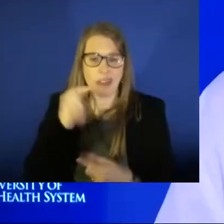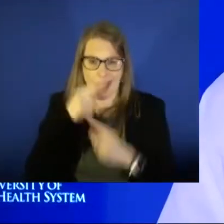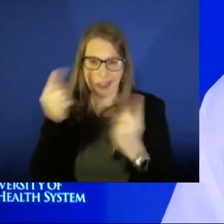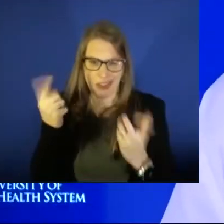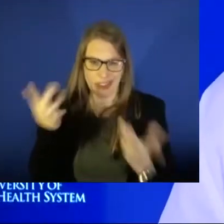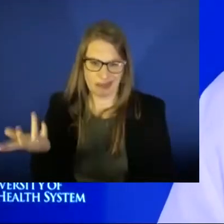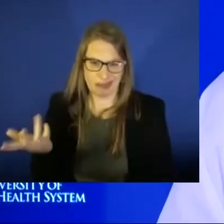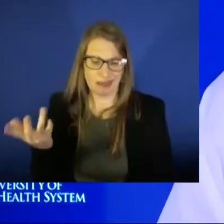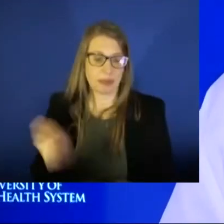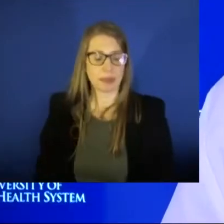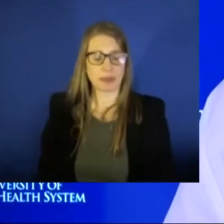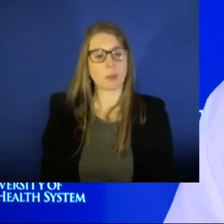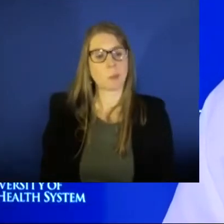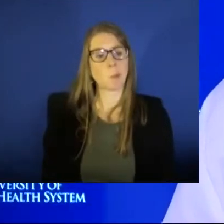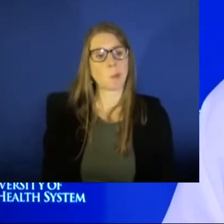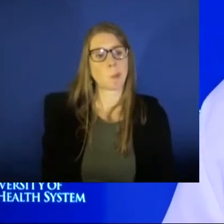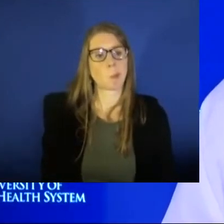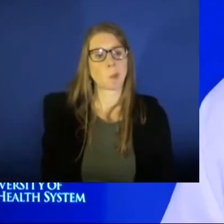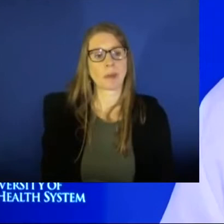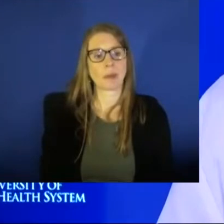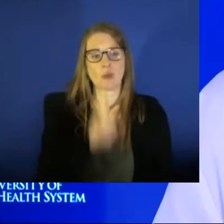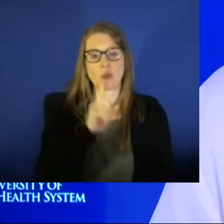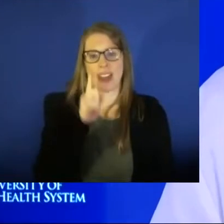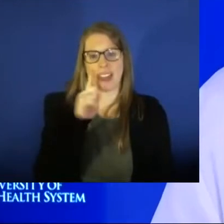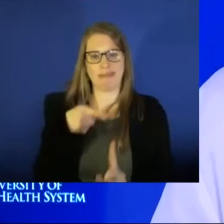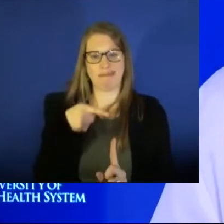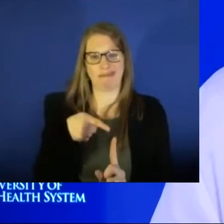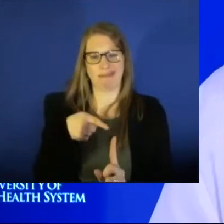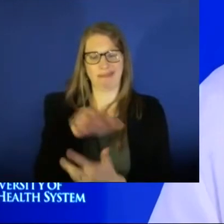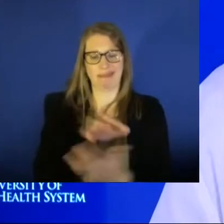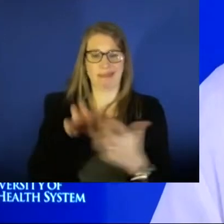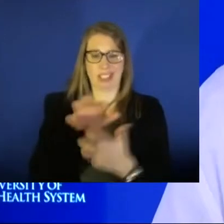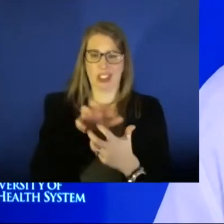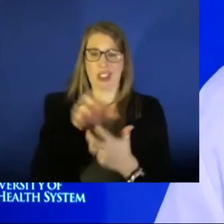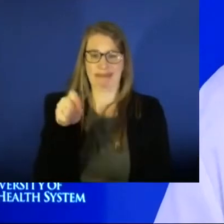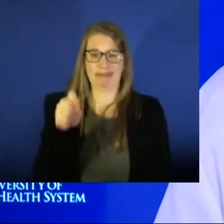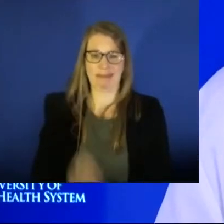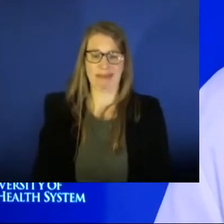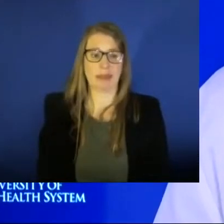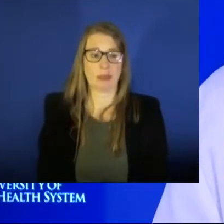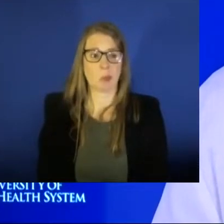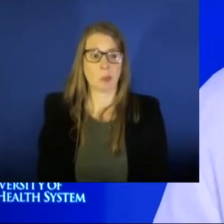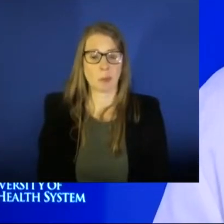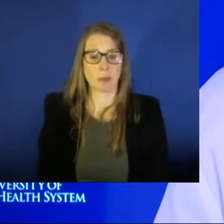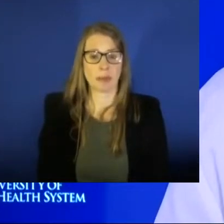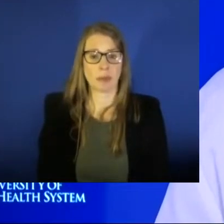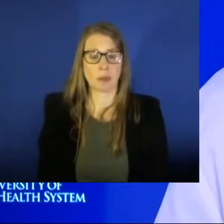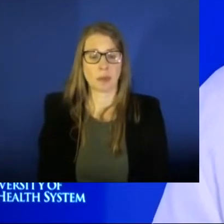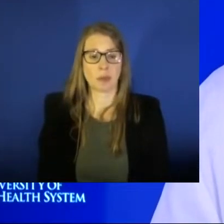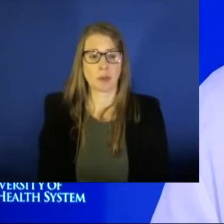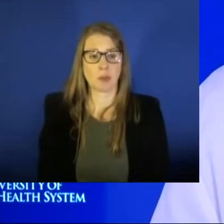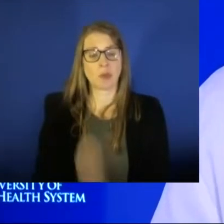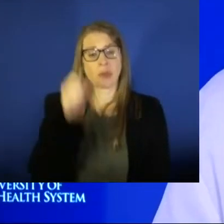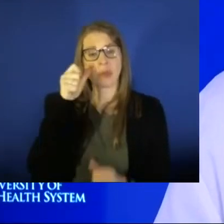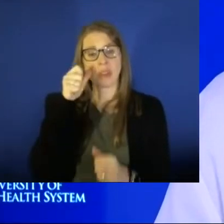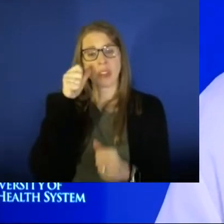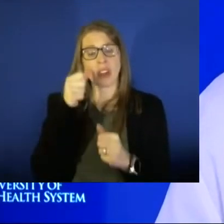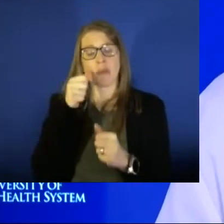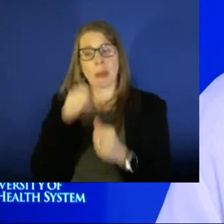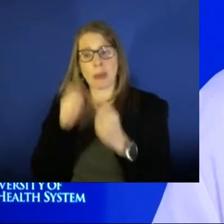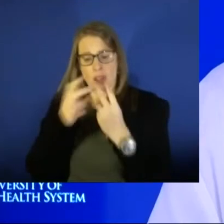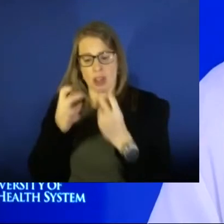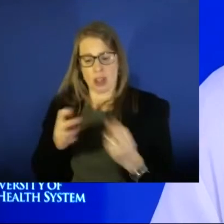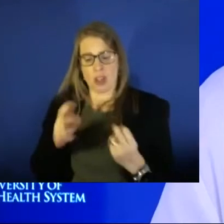agree. I think that's the bottom line. It is very confusing. Definitely take into account your history, what season it is,